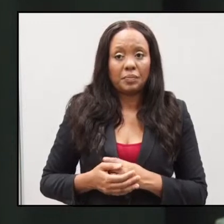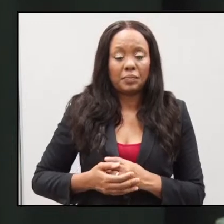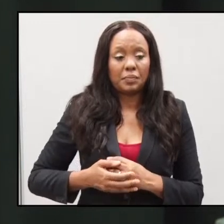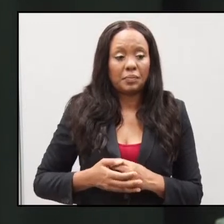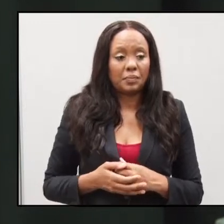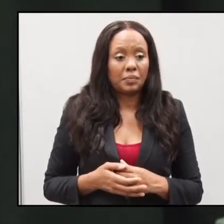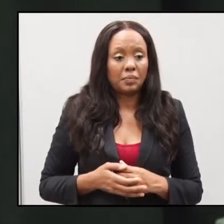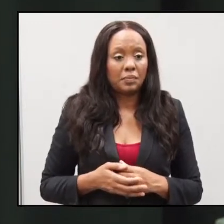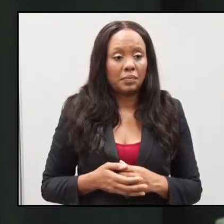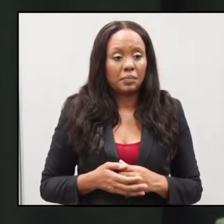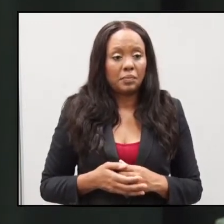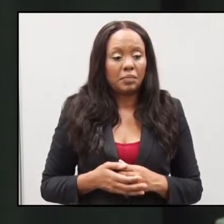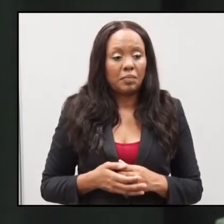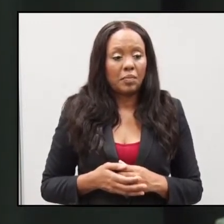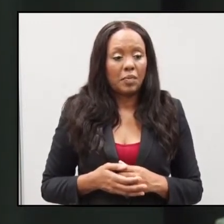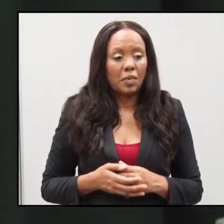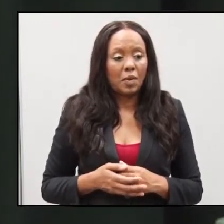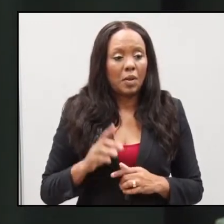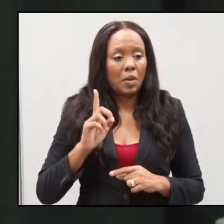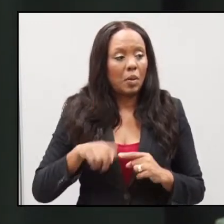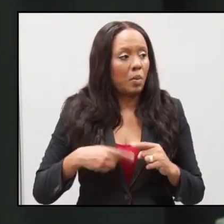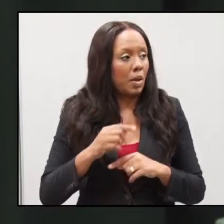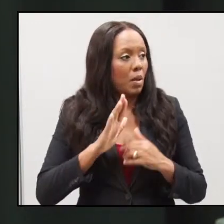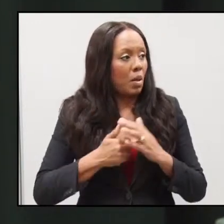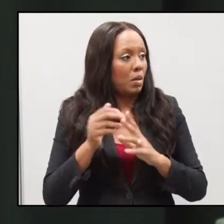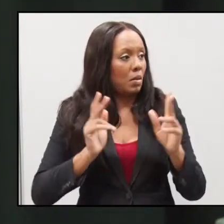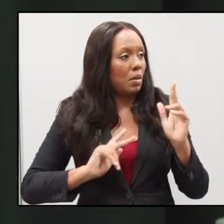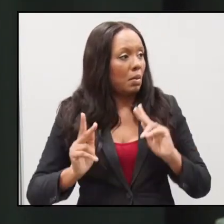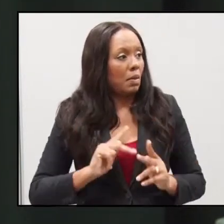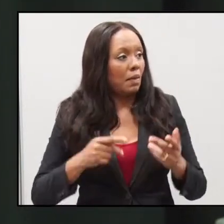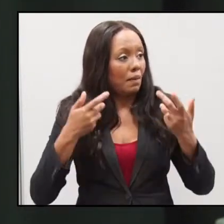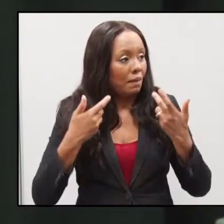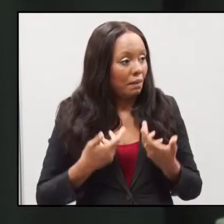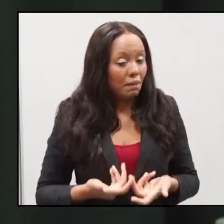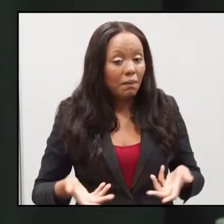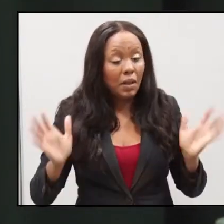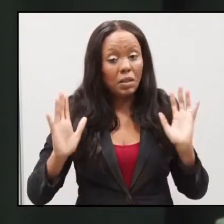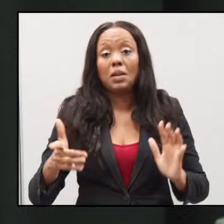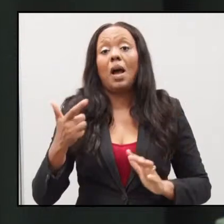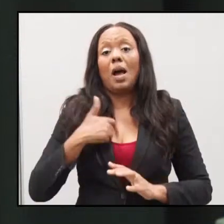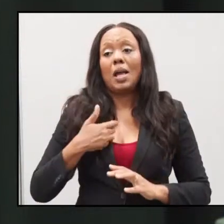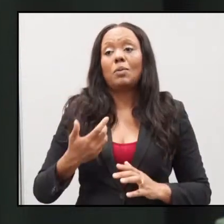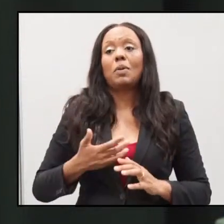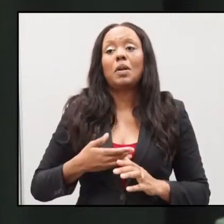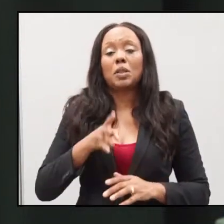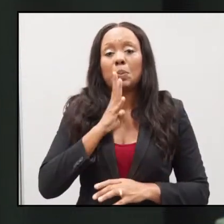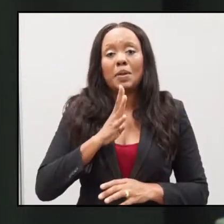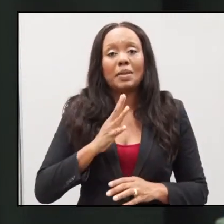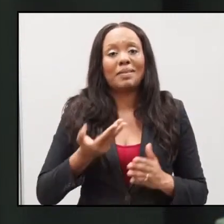far more sensitized and far more moved as to why this is not,